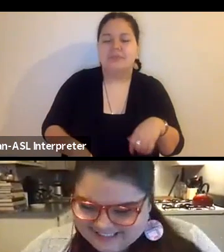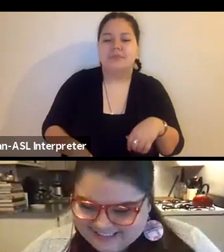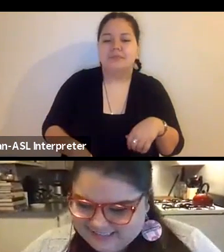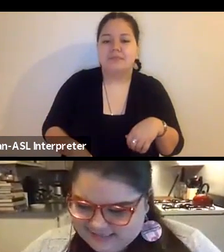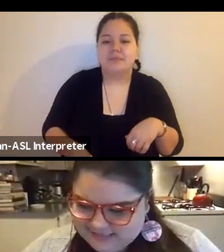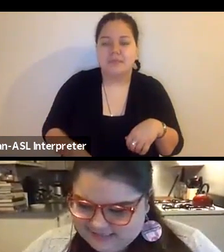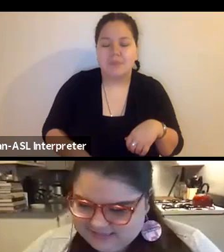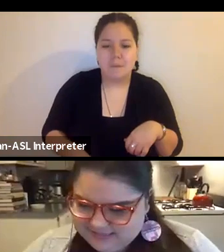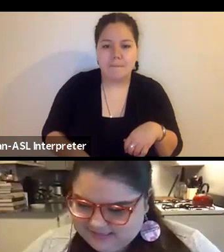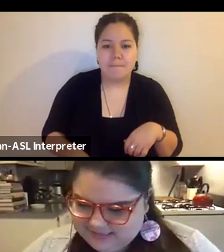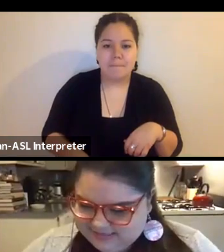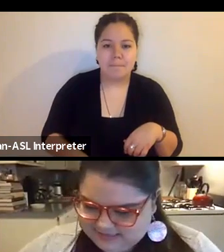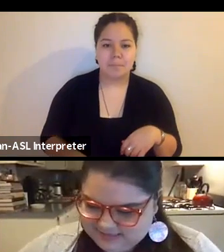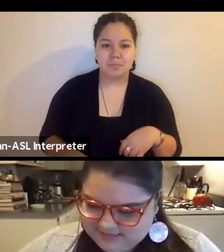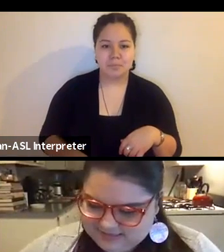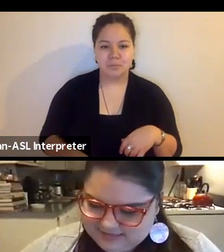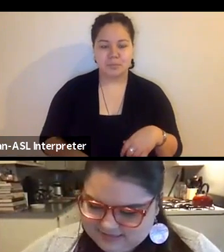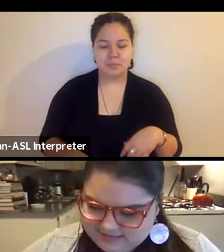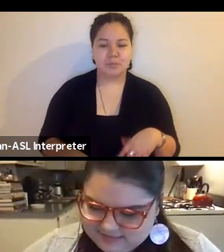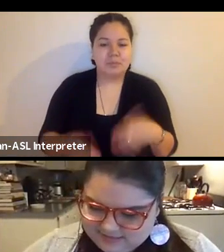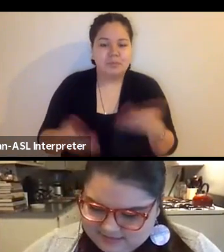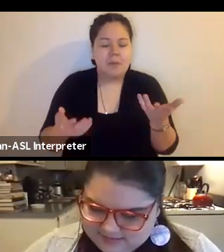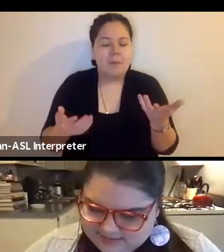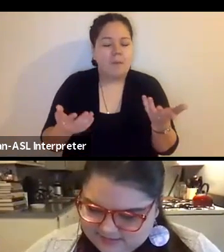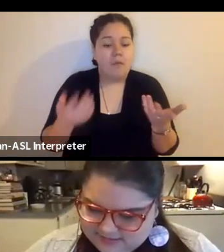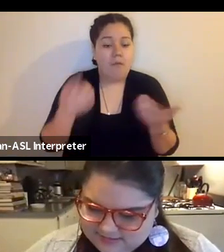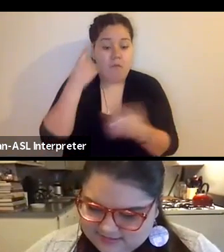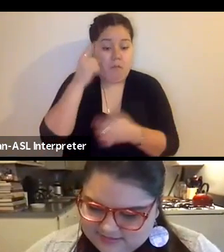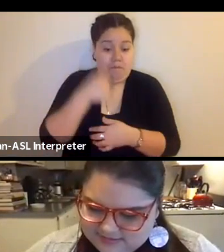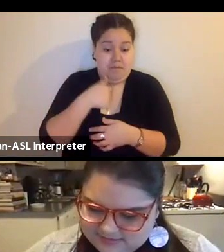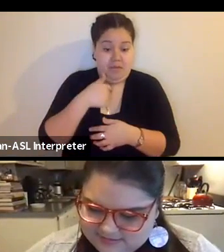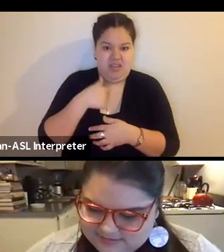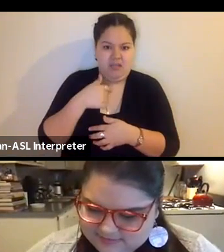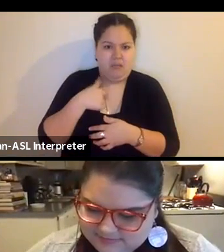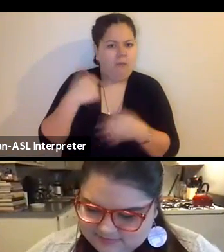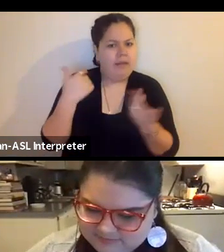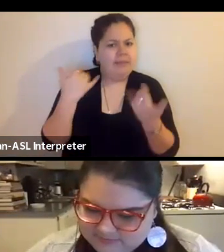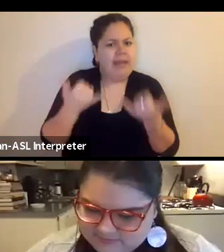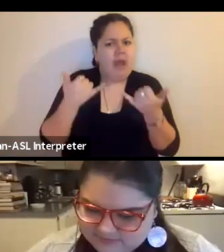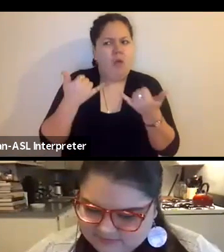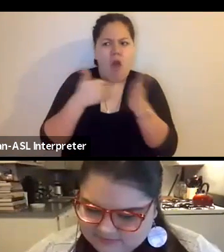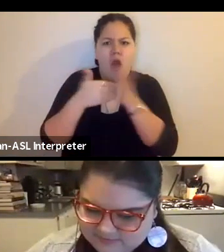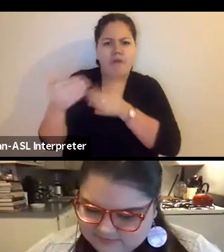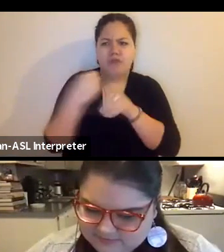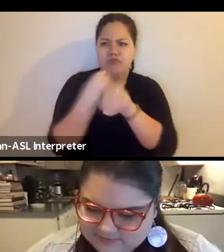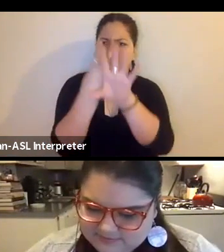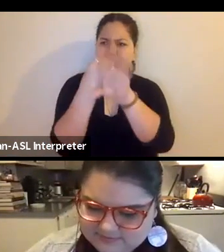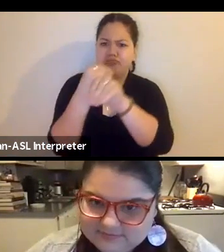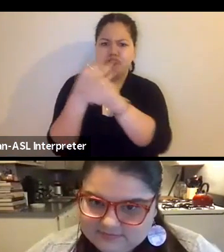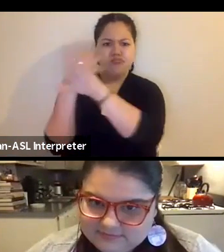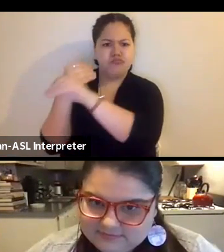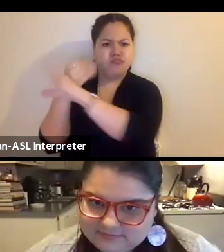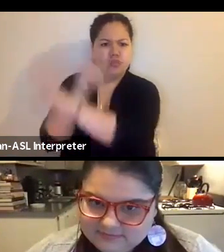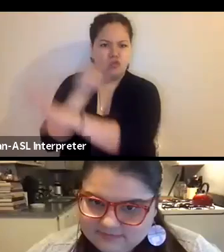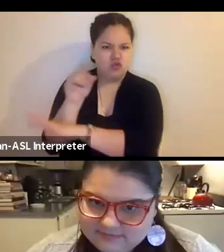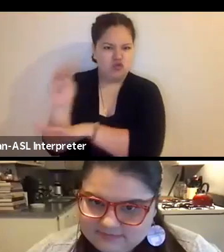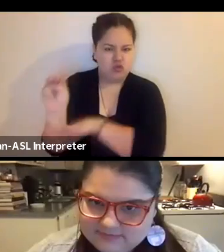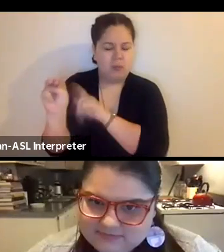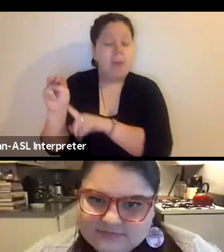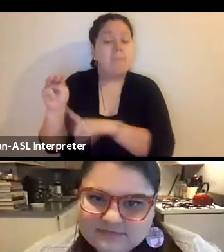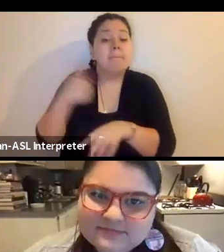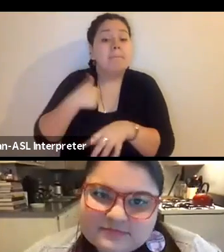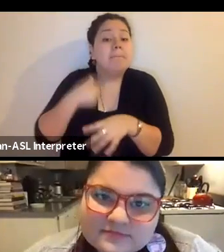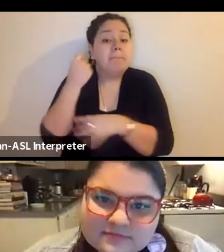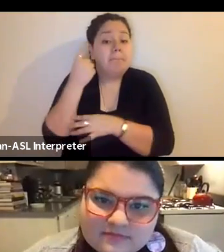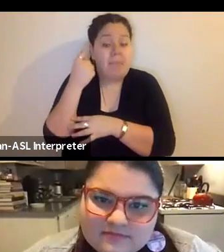Just as part of my ongoing habits of Zoom conversations, I renamed myself, and I always rename myself. I